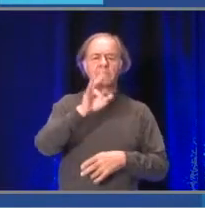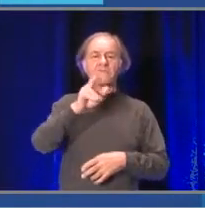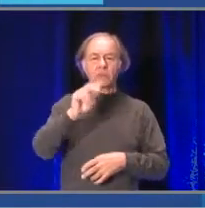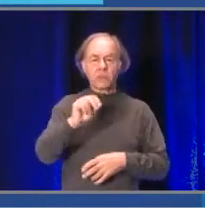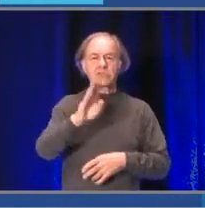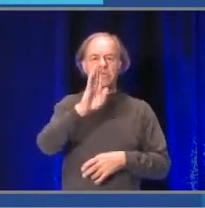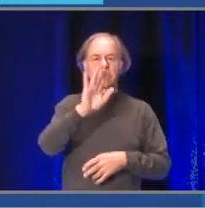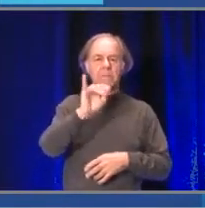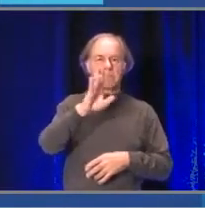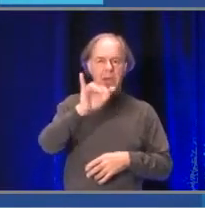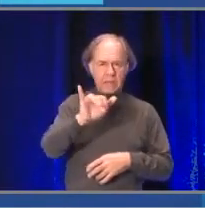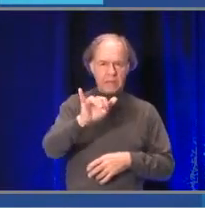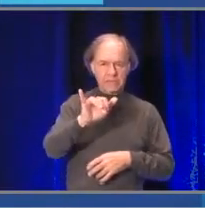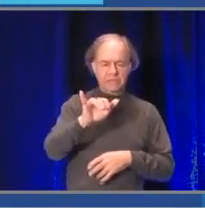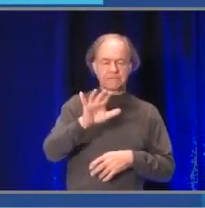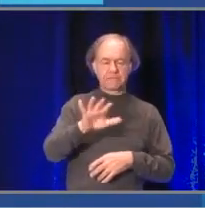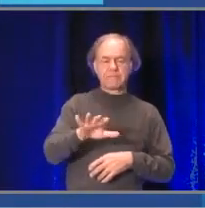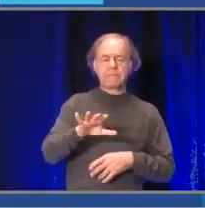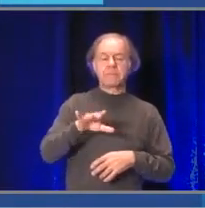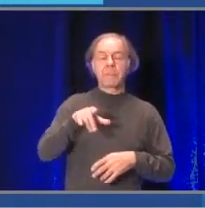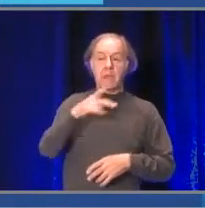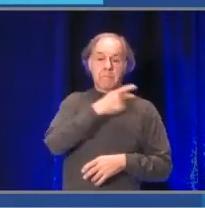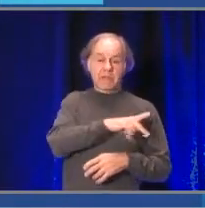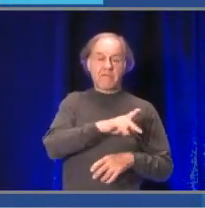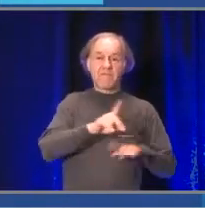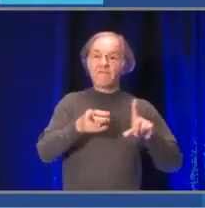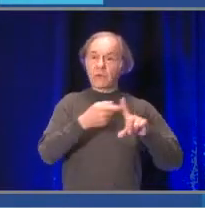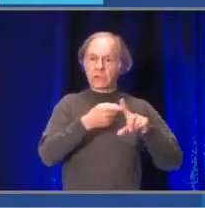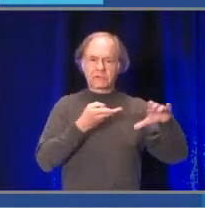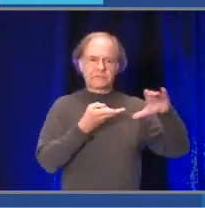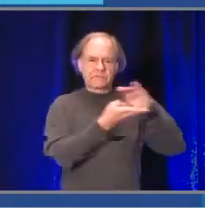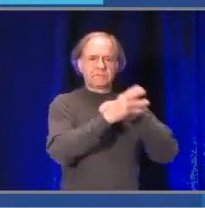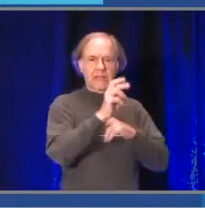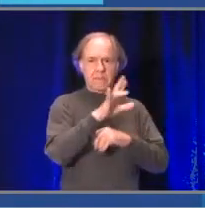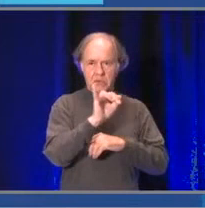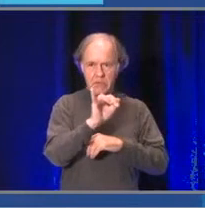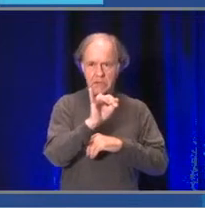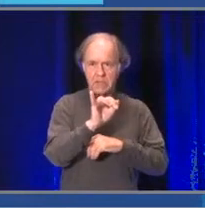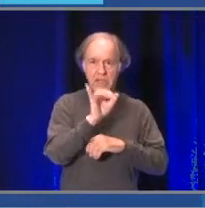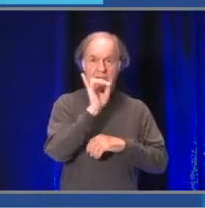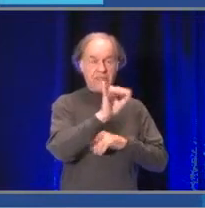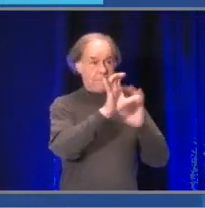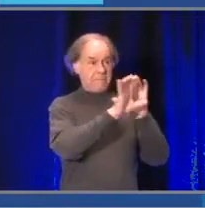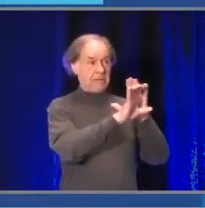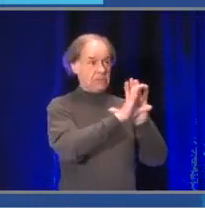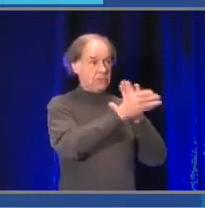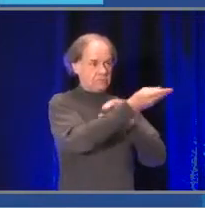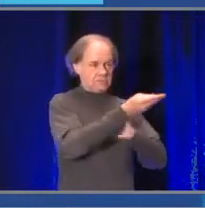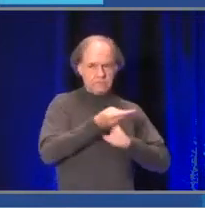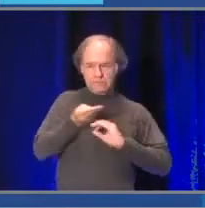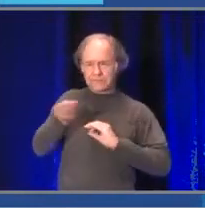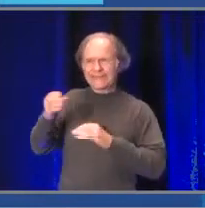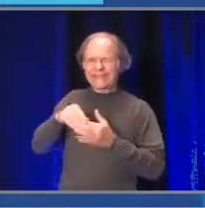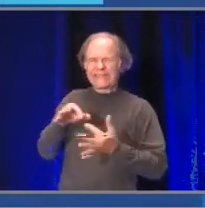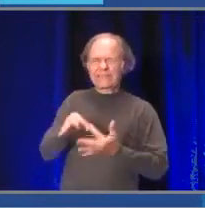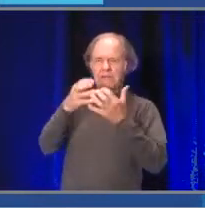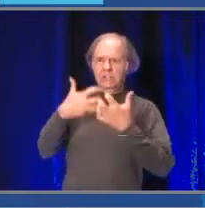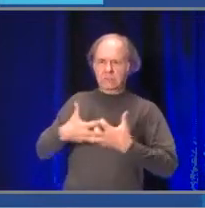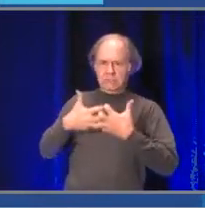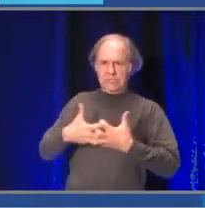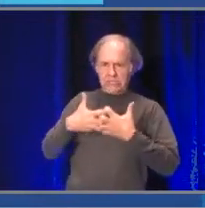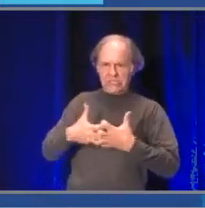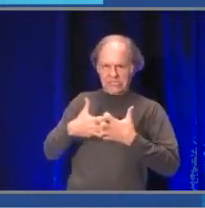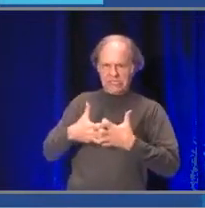the prostate. Patients have an MRI performed, which is then put into a machine, a specialized machine done